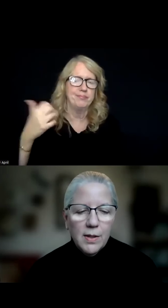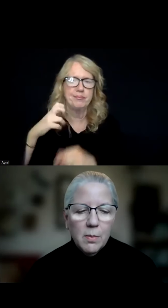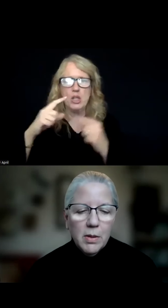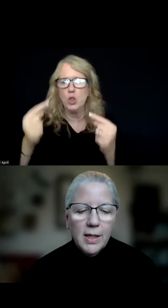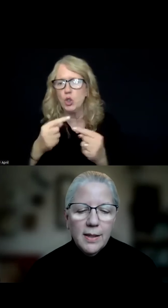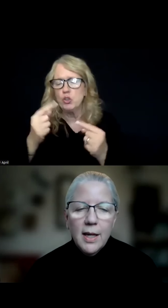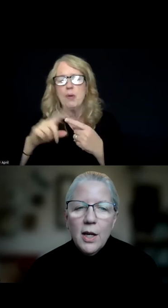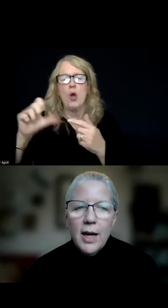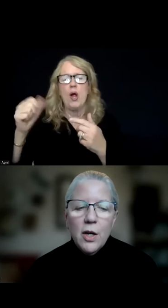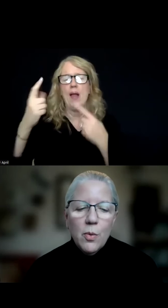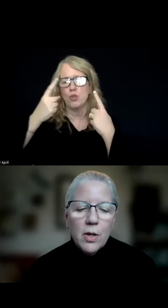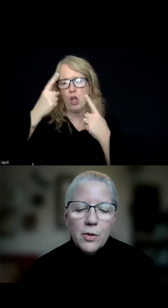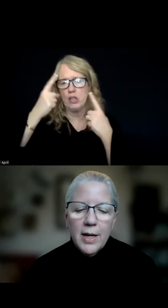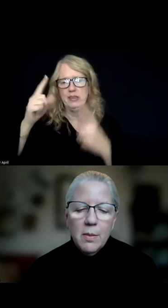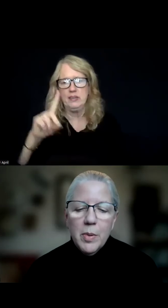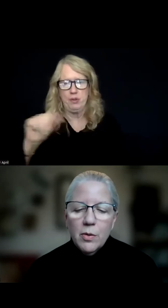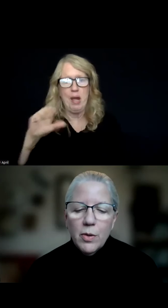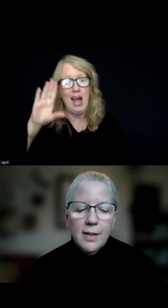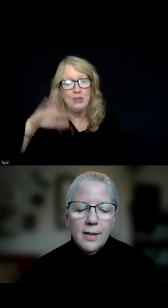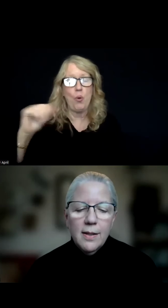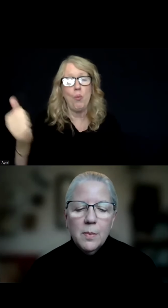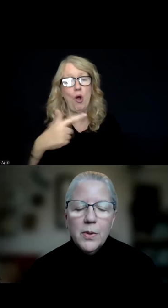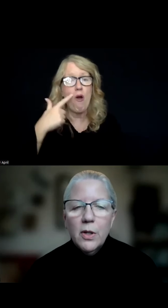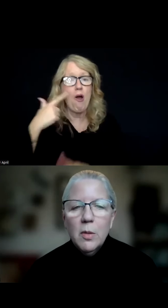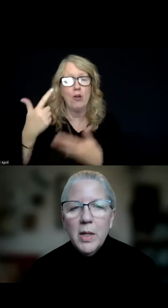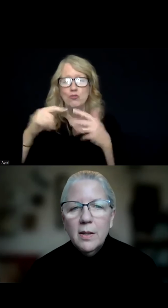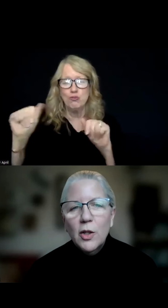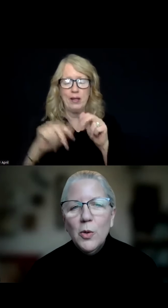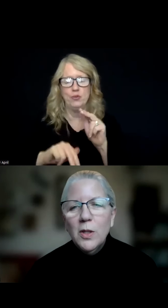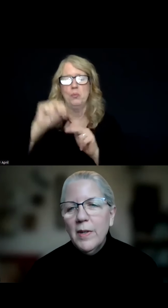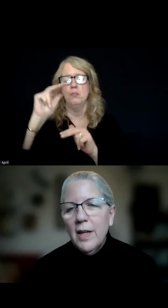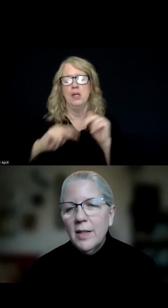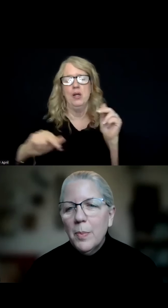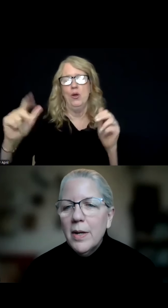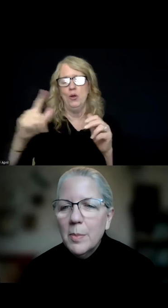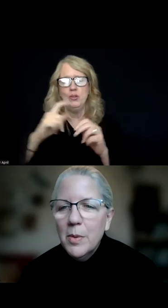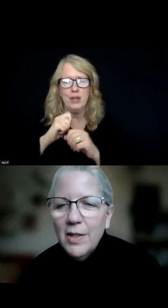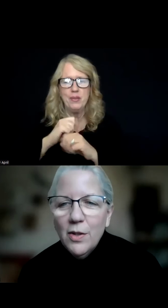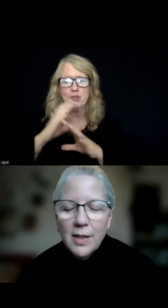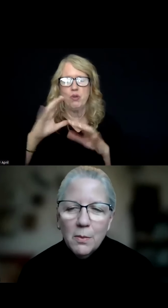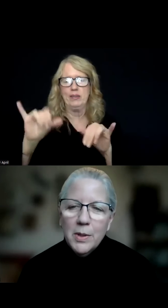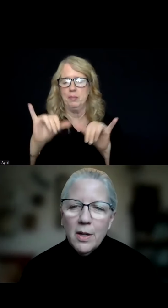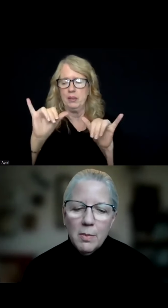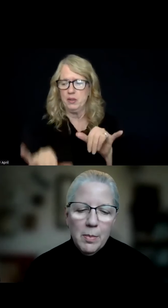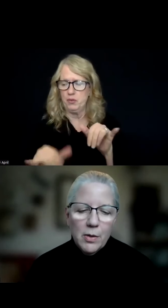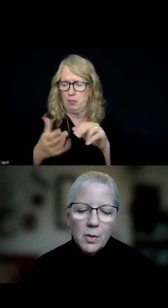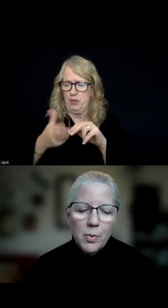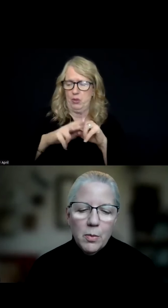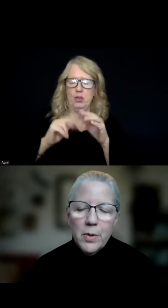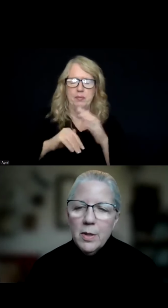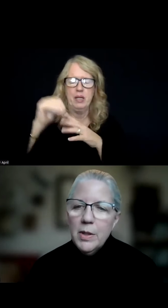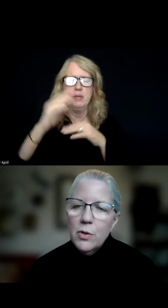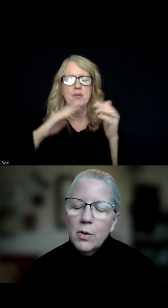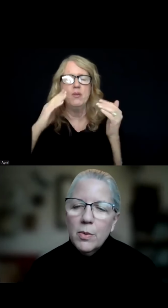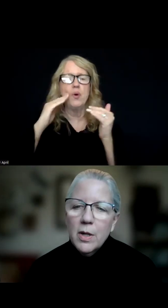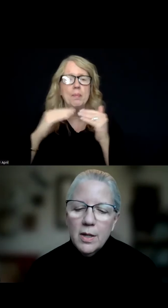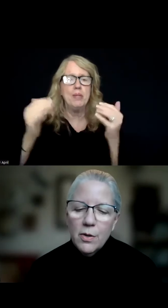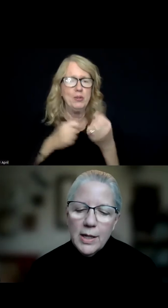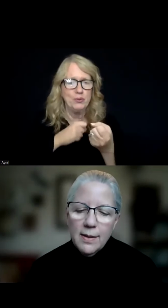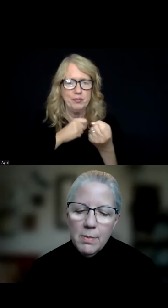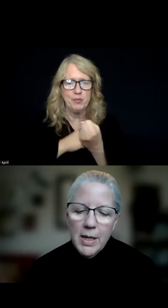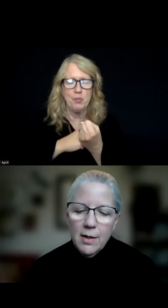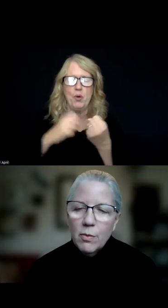cognitive disabilities. I know we're all trying to build crisis systems that are going to be as inclusive as possible. And just like when we talk about peer support, we want to be sure that we're